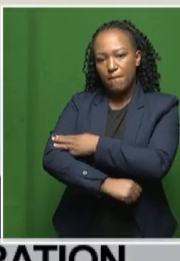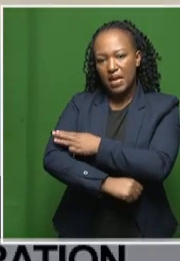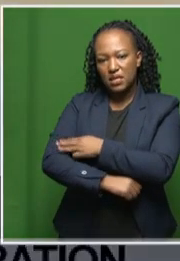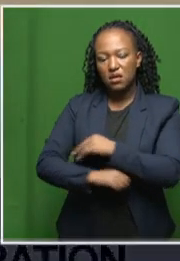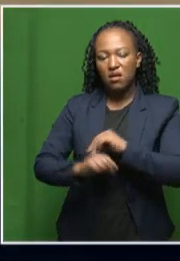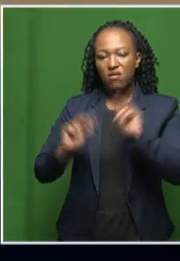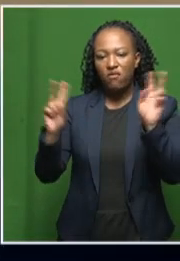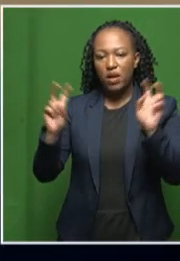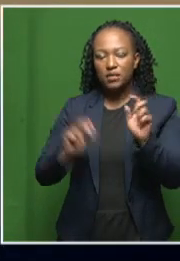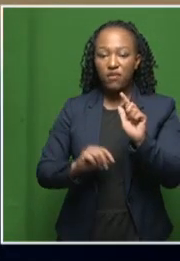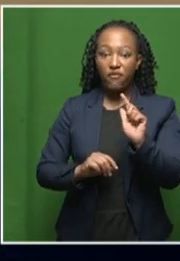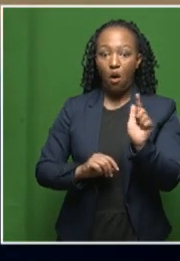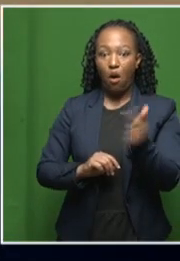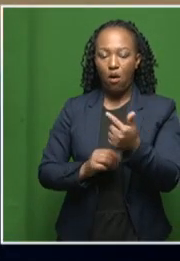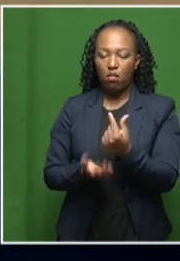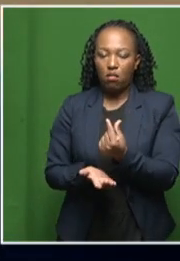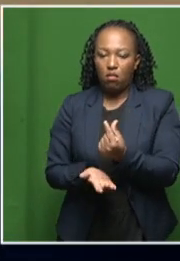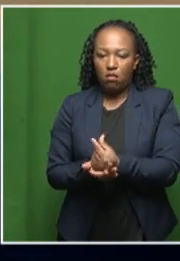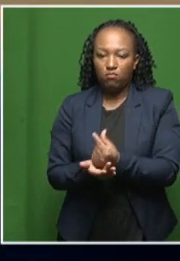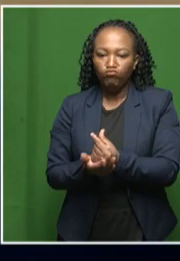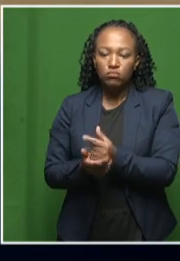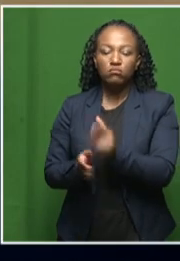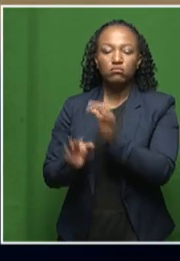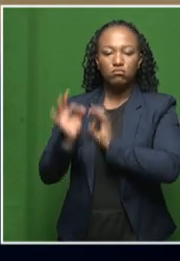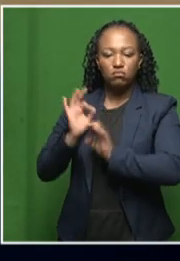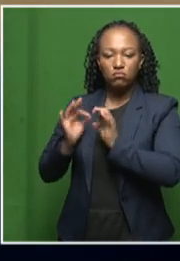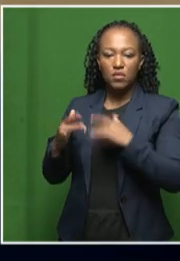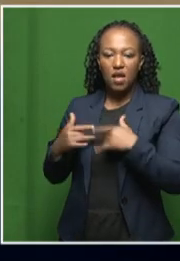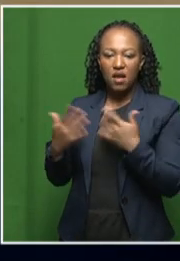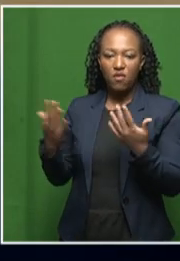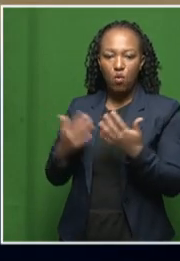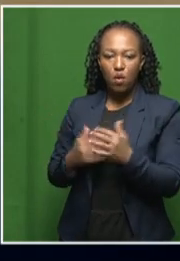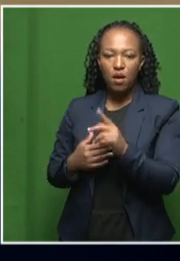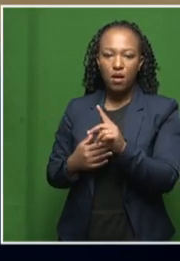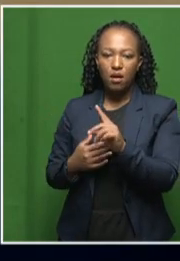All in Uganda and was speaking to us there live from Kampala via Zoom.